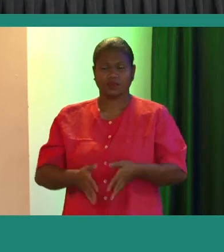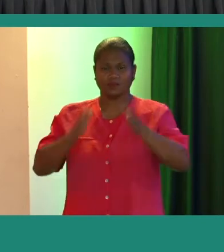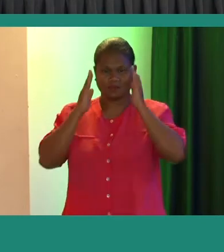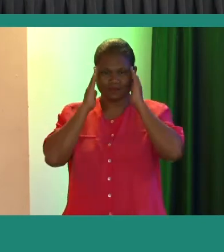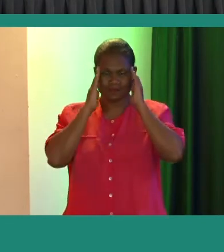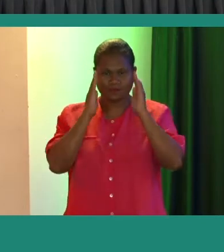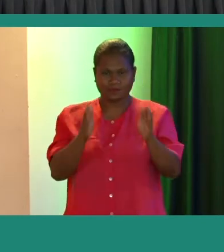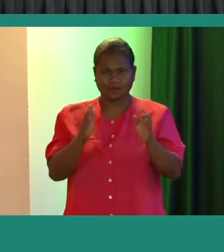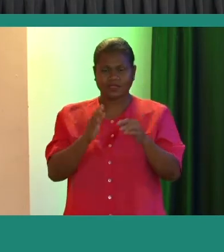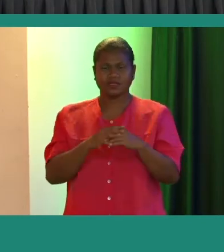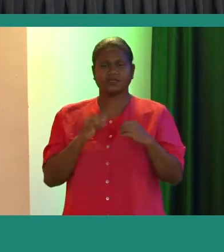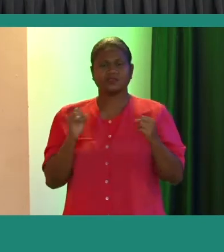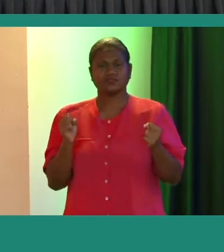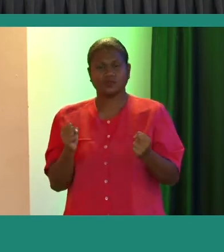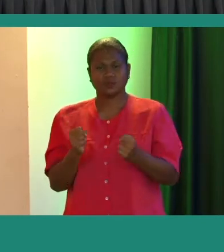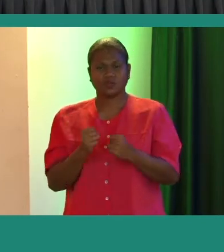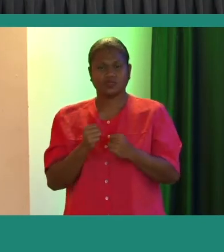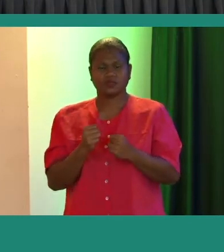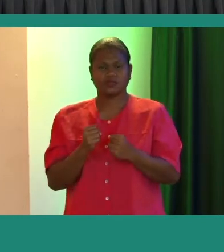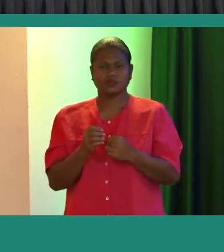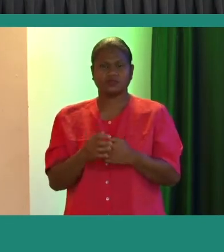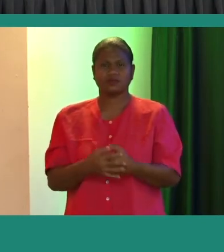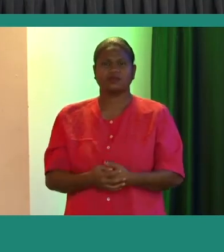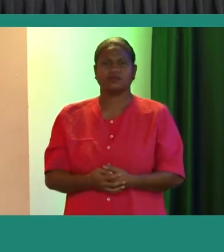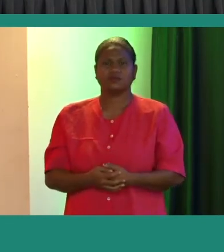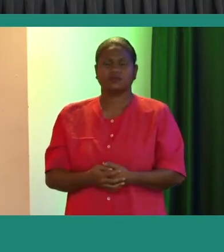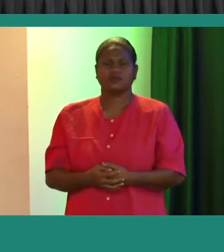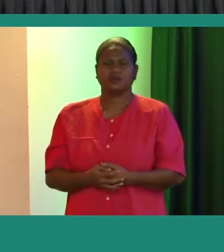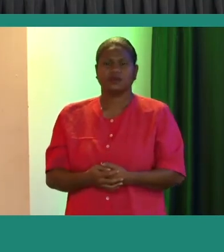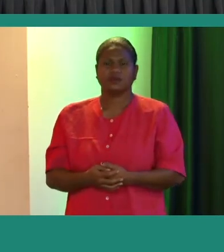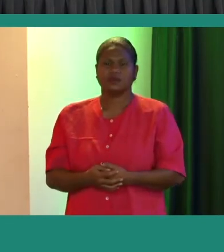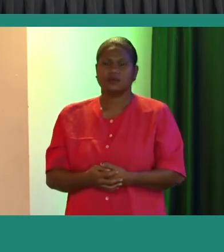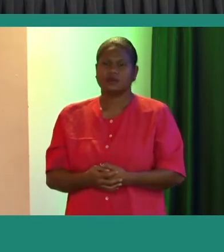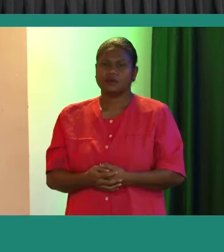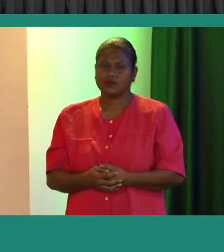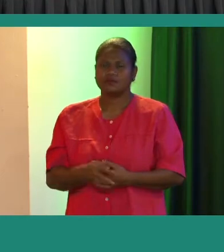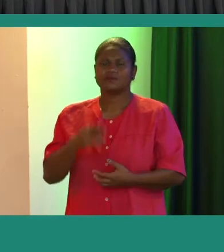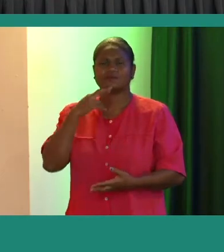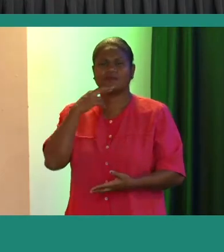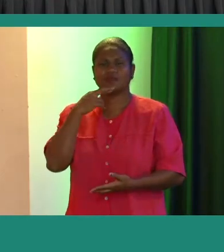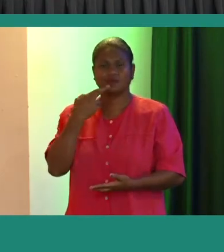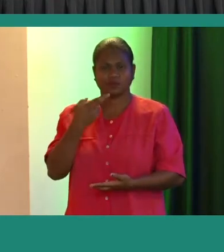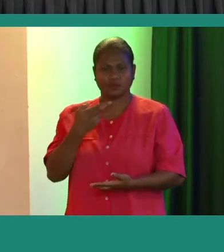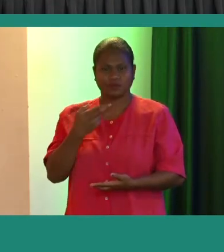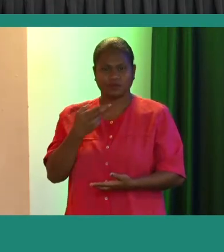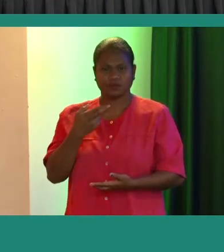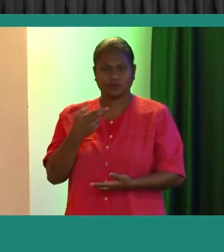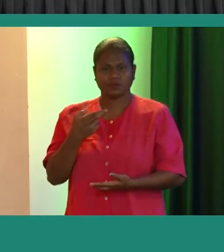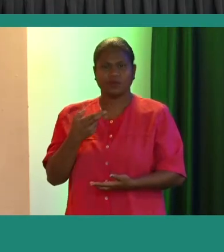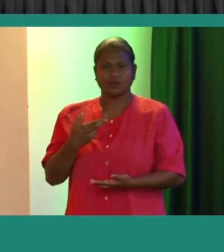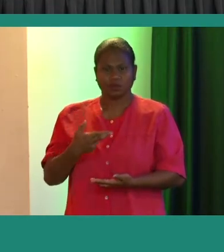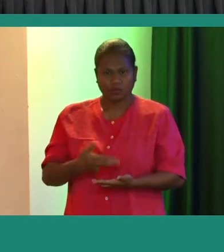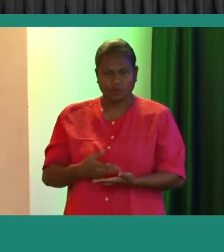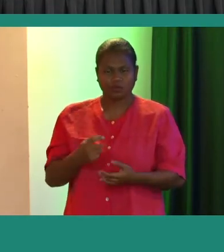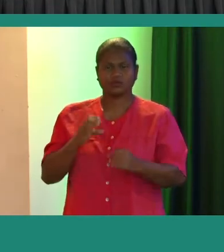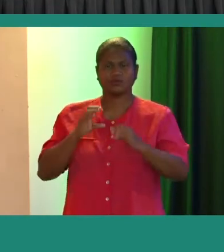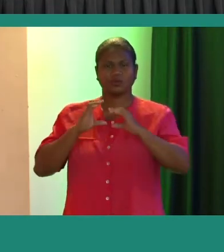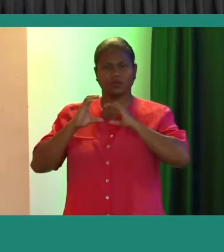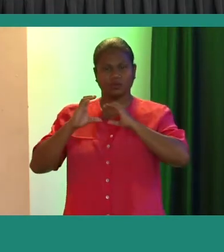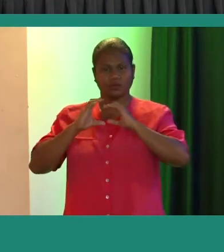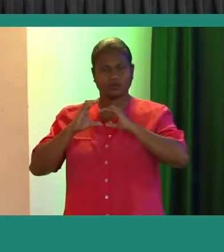strengthen the accountability of the reporting and communications back to